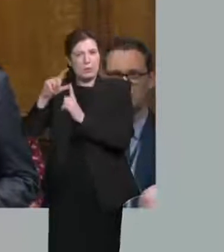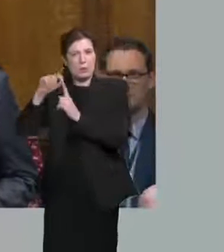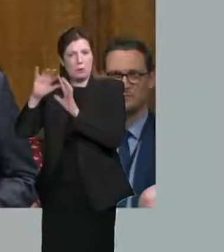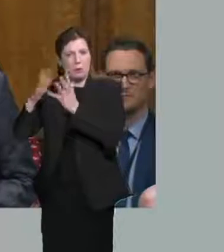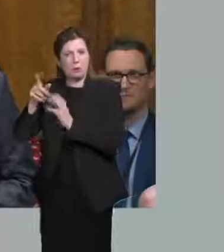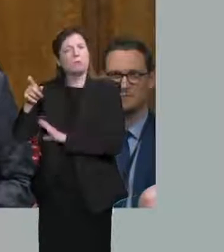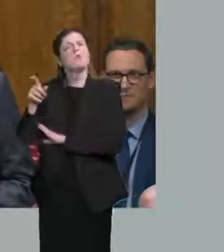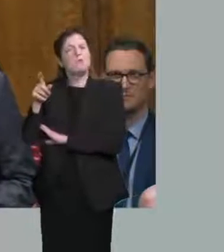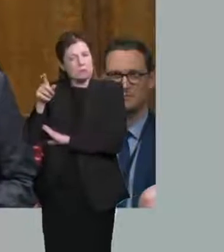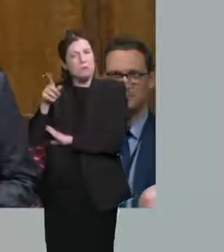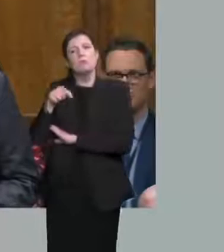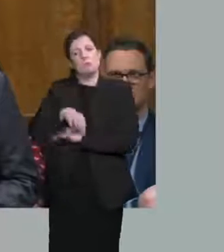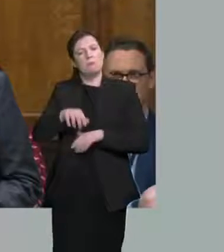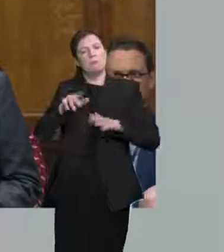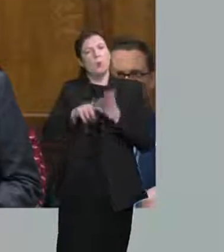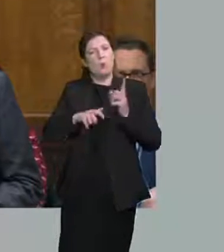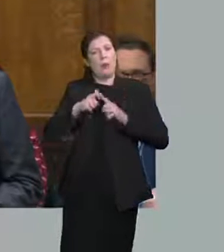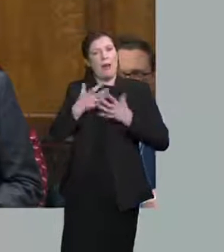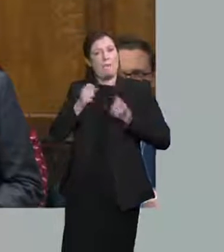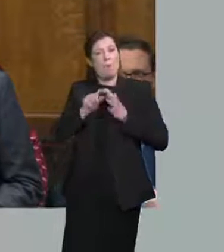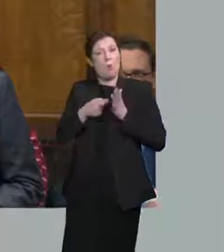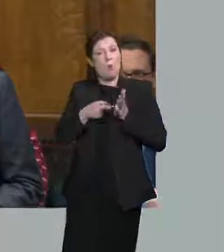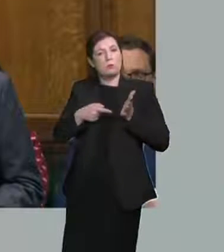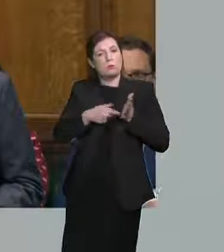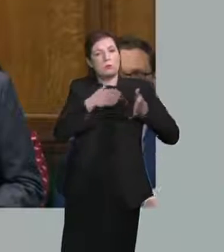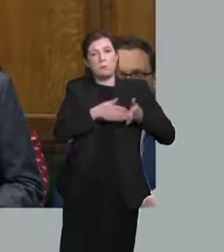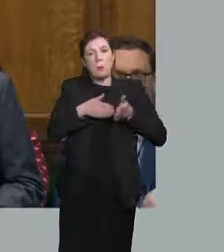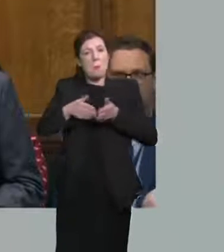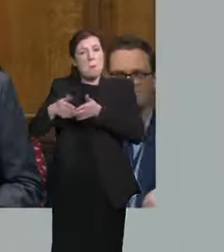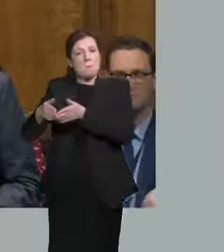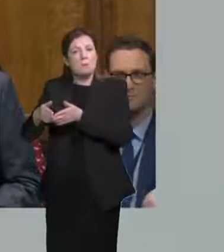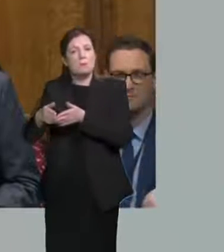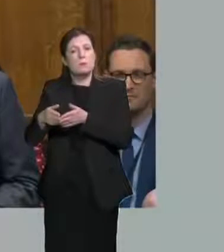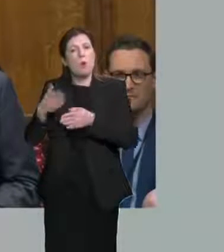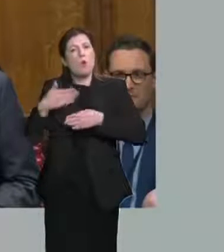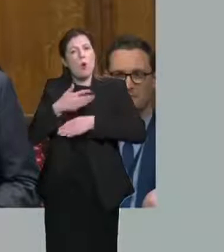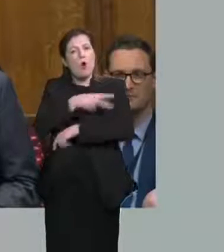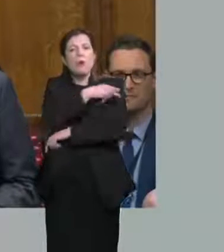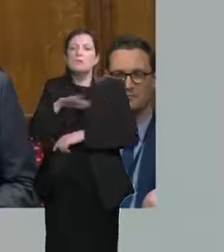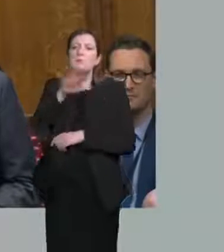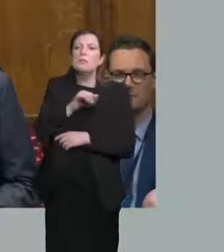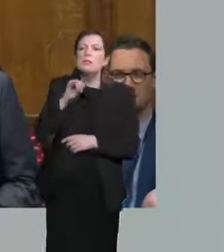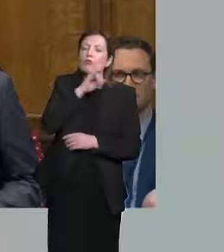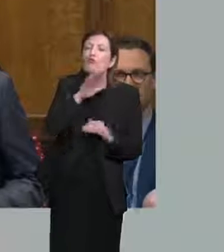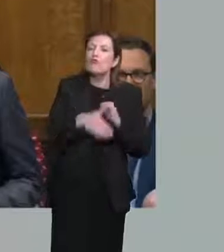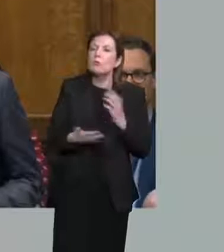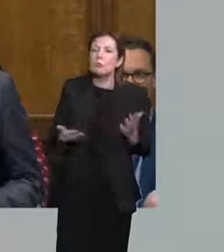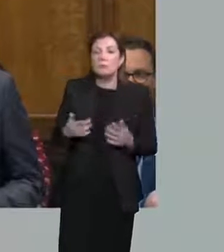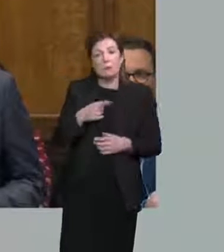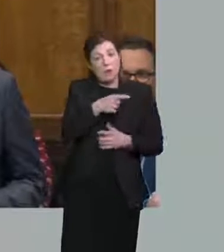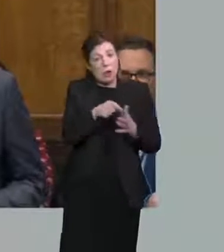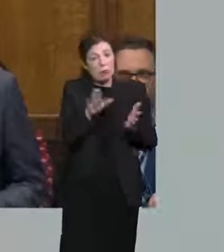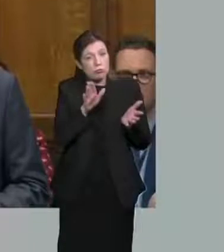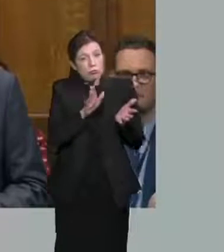run ports in the UK which employ more than 600 workers. So if the Prime Minister wants